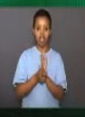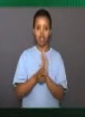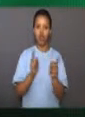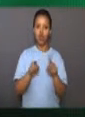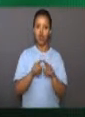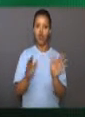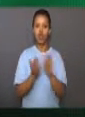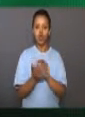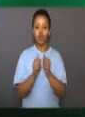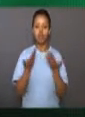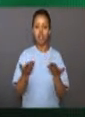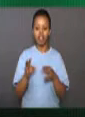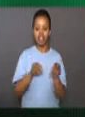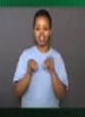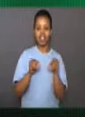certain situations.